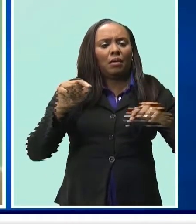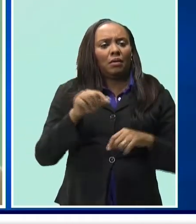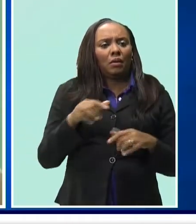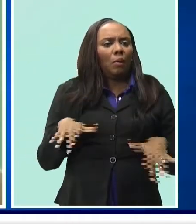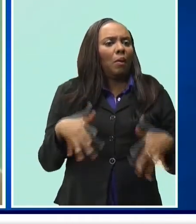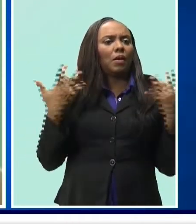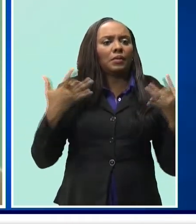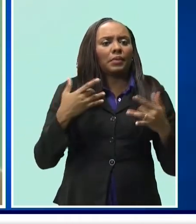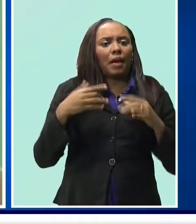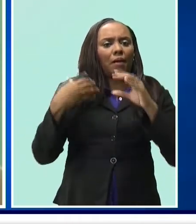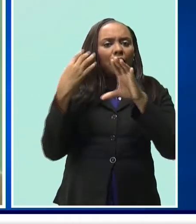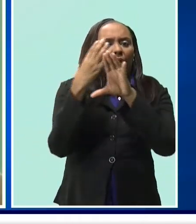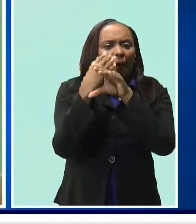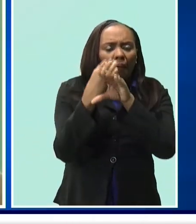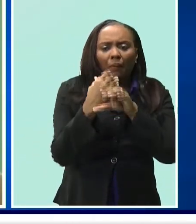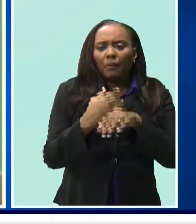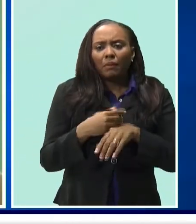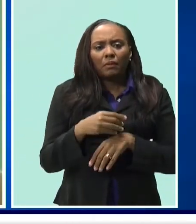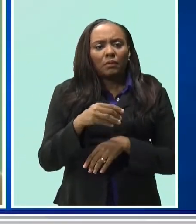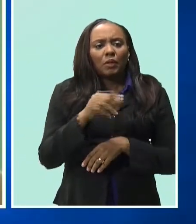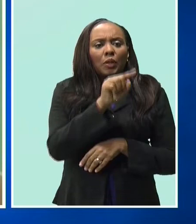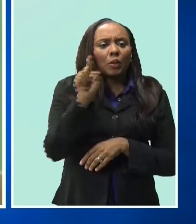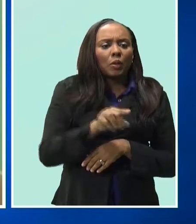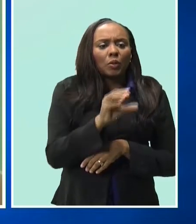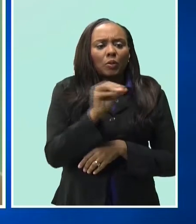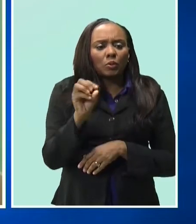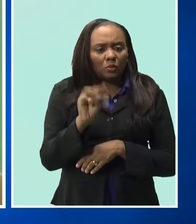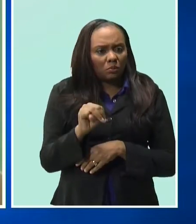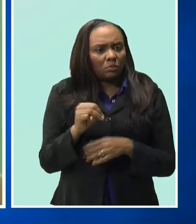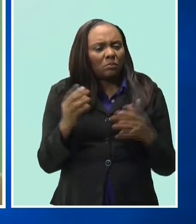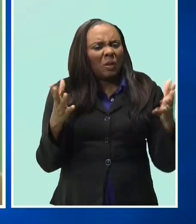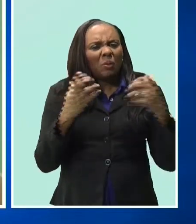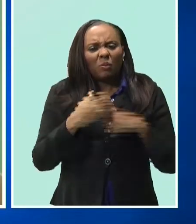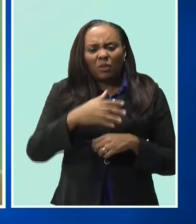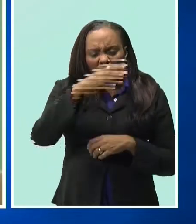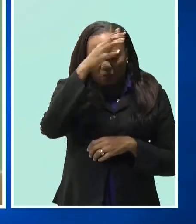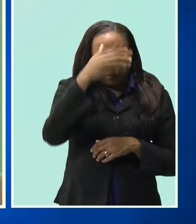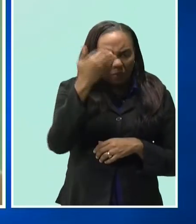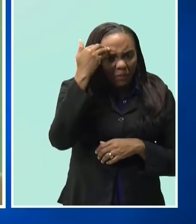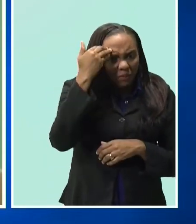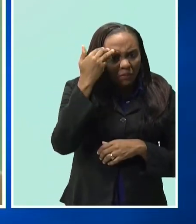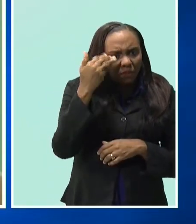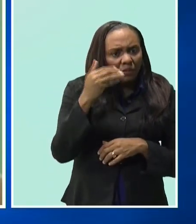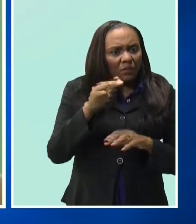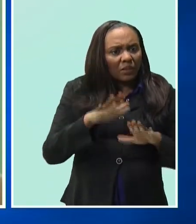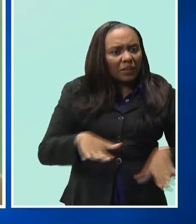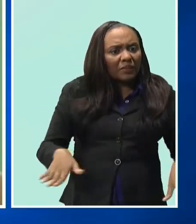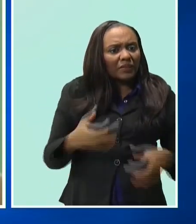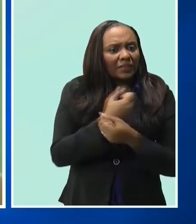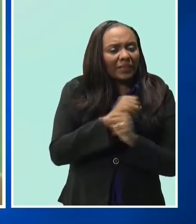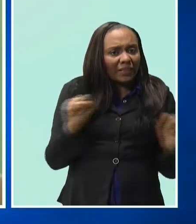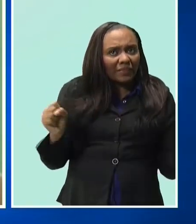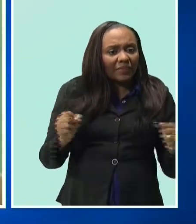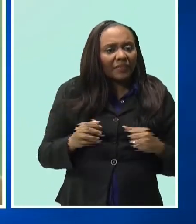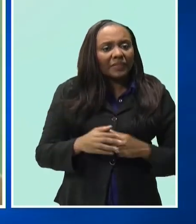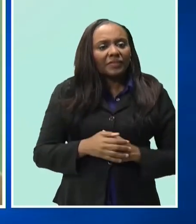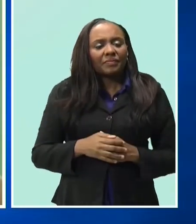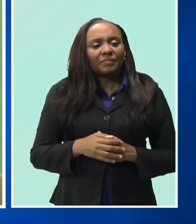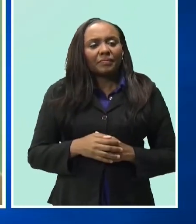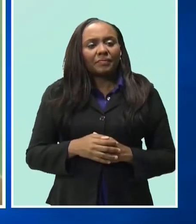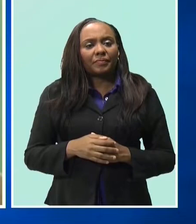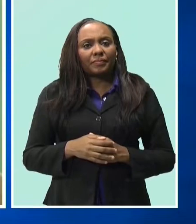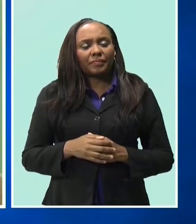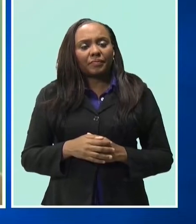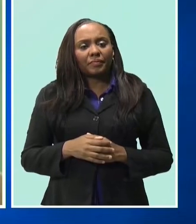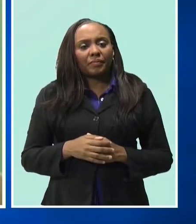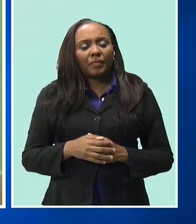WhatsApp, video. At least let that child know, or let that father know that the child is safe. With the COVID-19 fallout costing